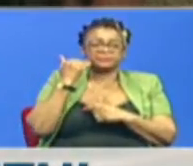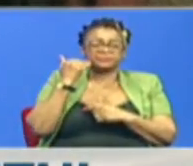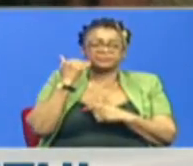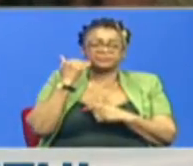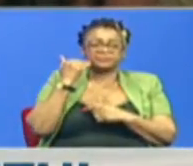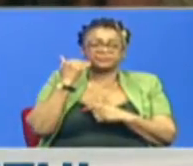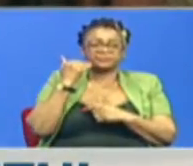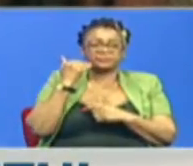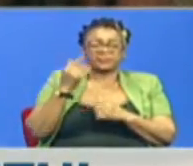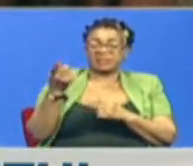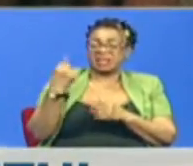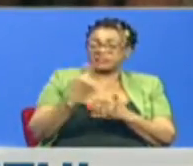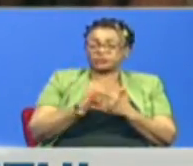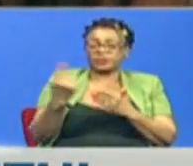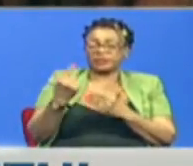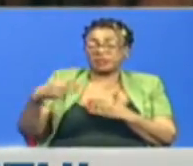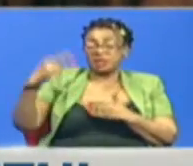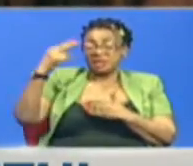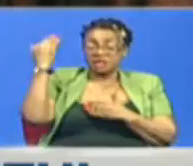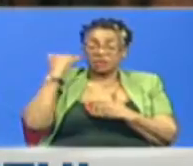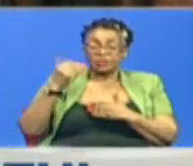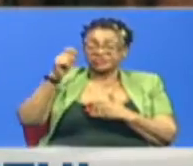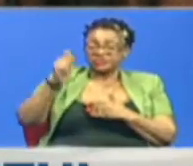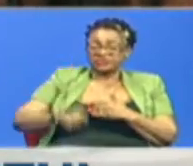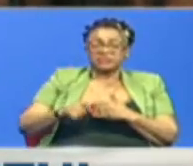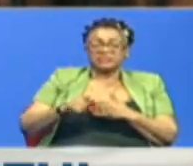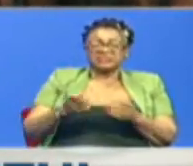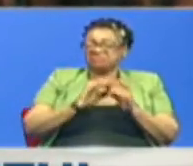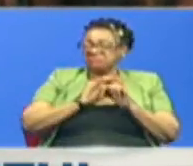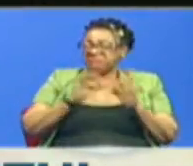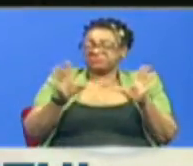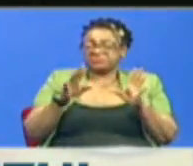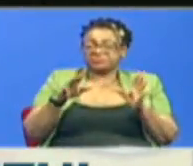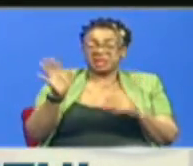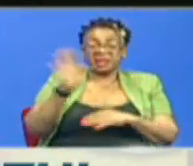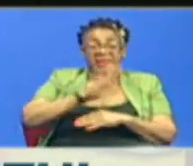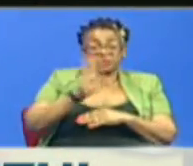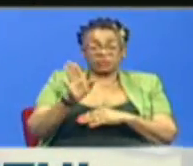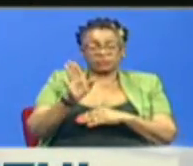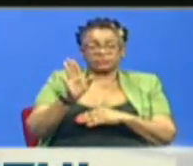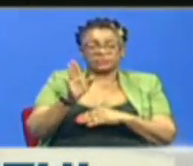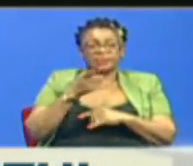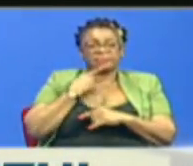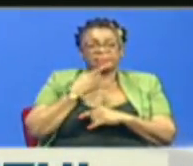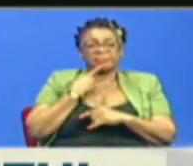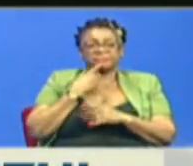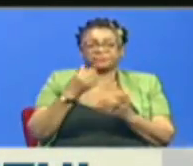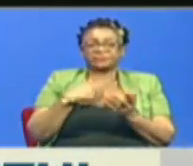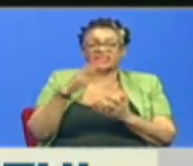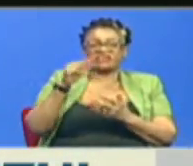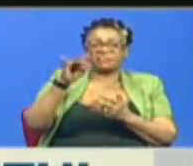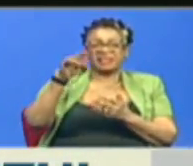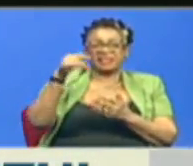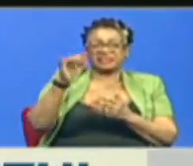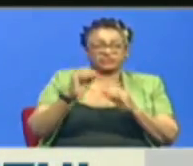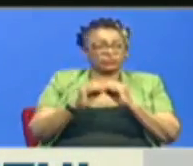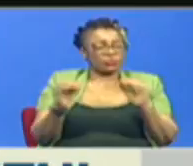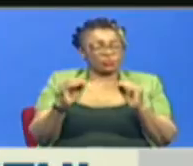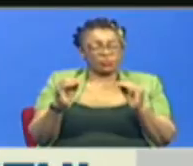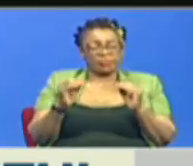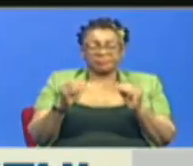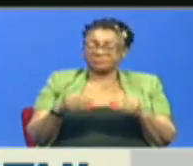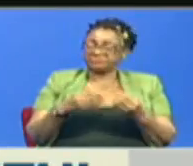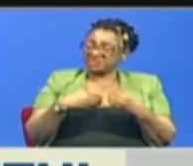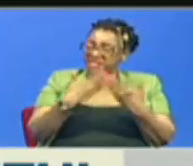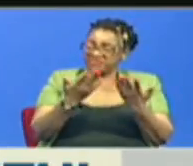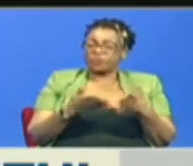But last week, High Court Justice Weldon Korir dismissed Ngilu's petition as lacking merit, paving way for the tabling of the motion